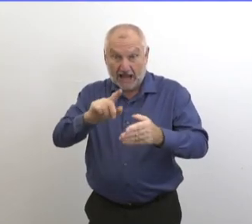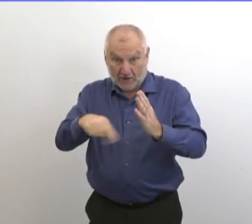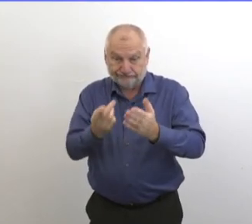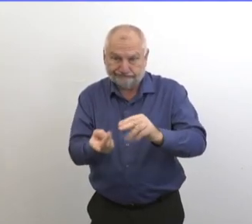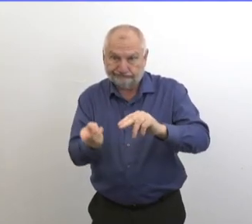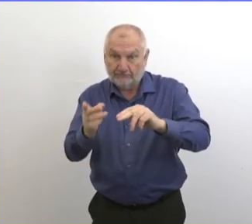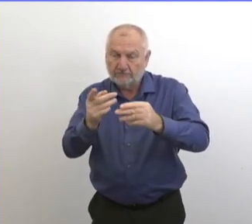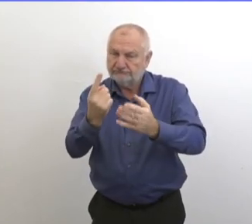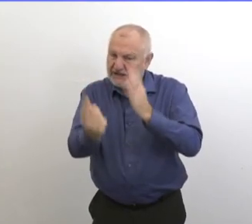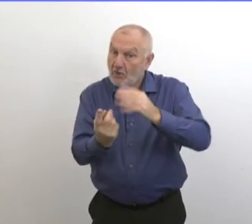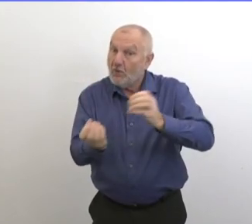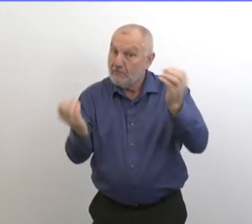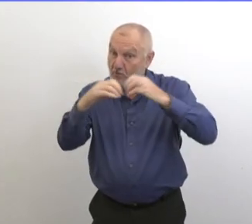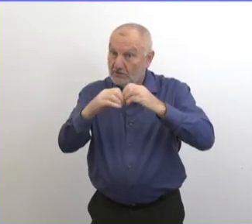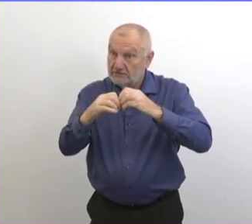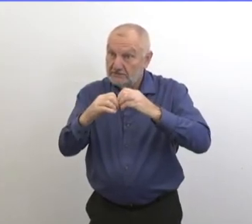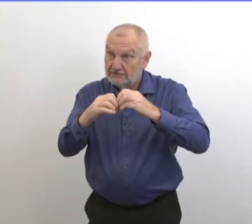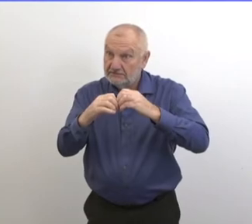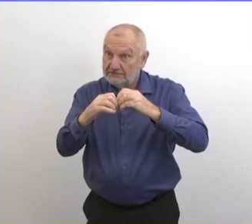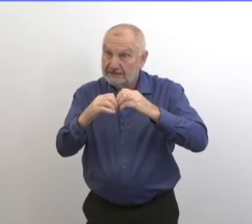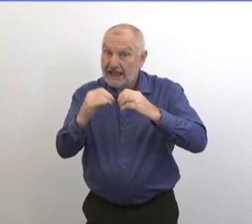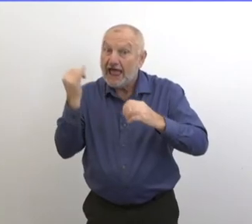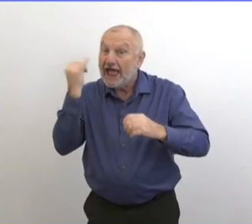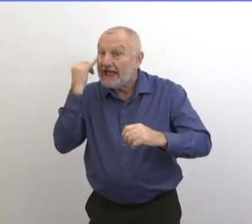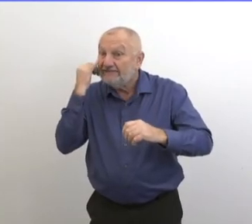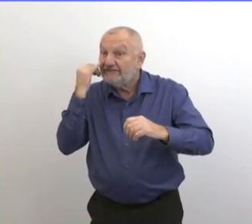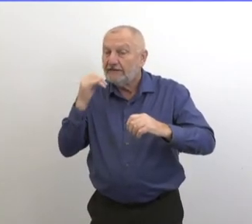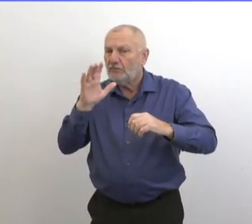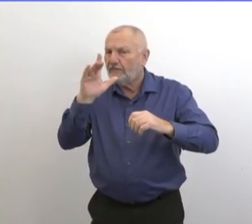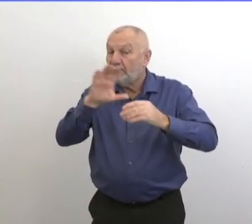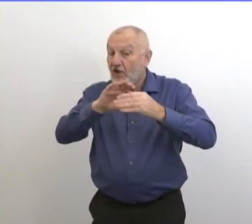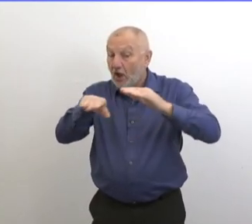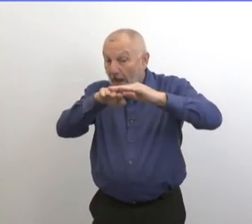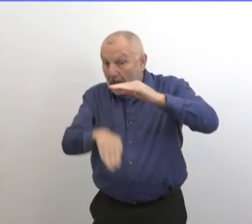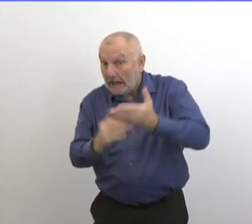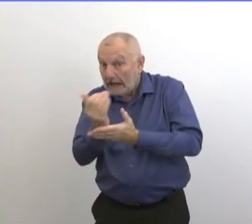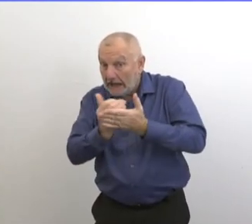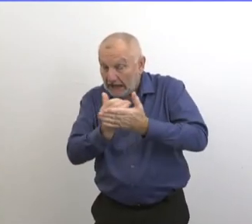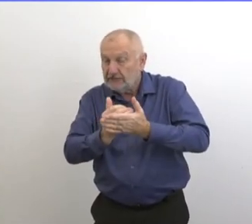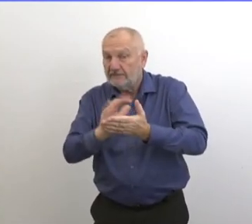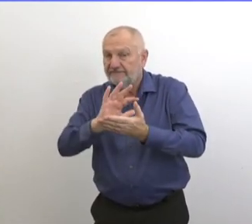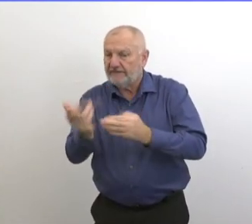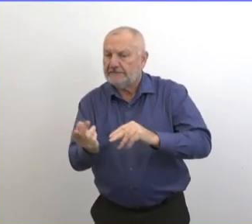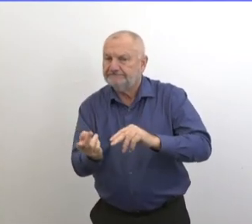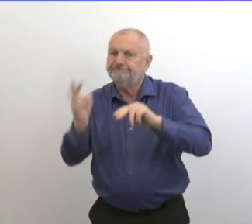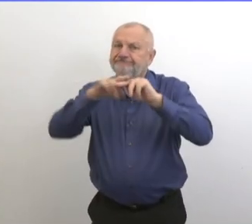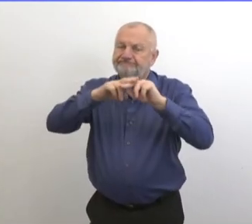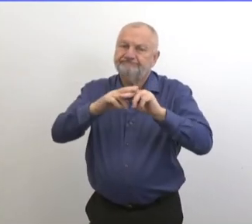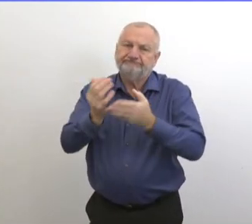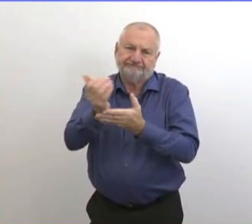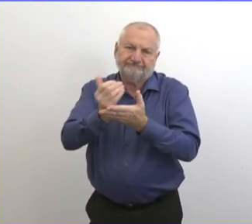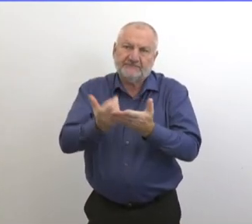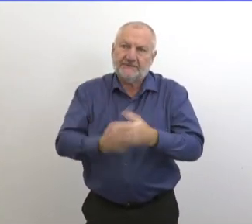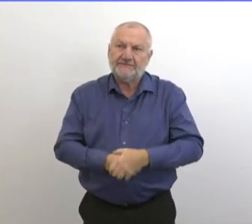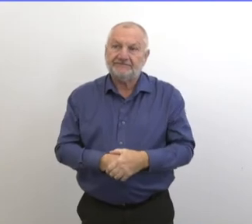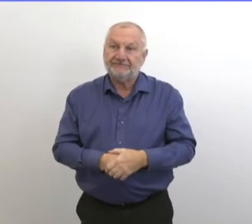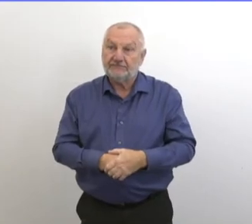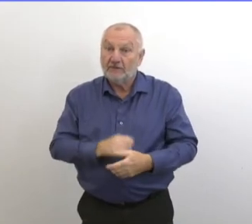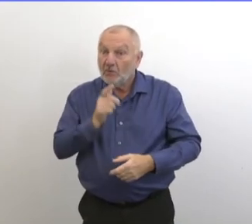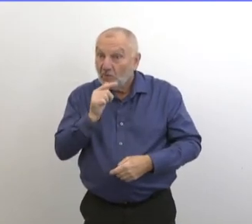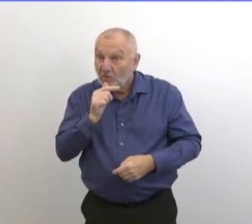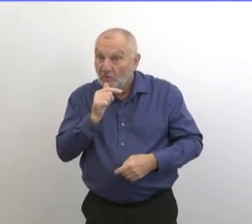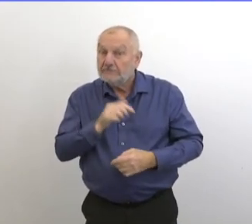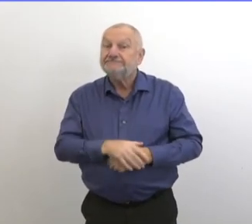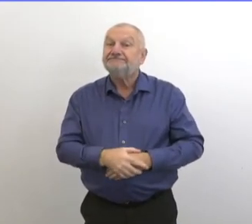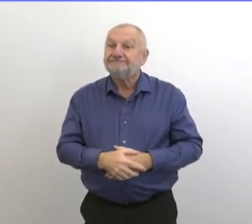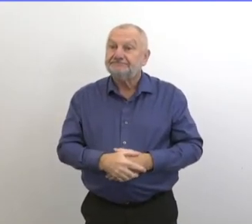than $25 per hour over the next 2 months in the following areas: child and family services